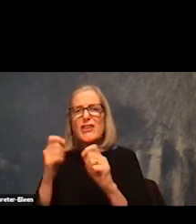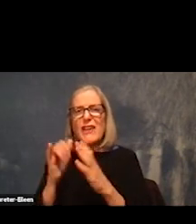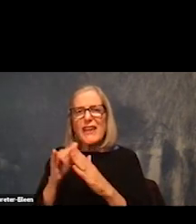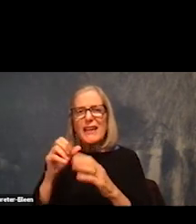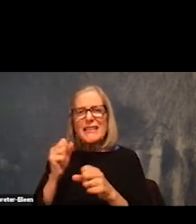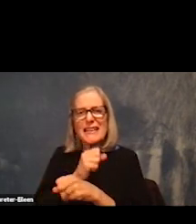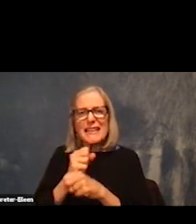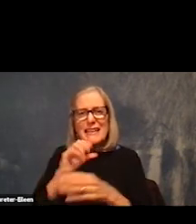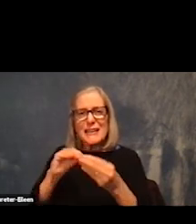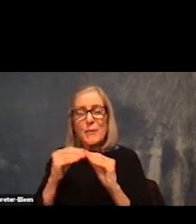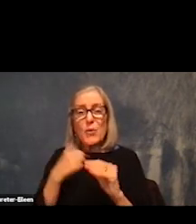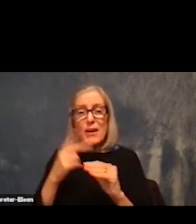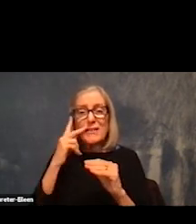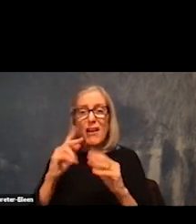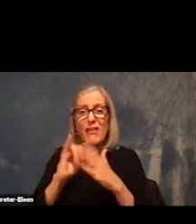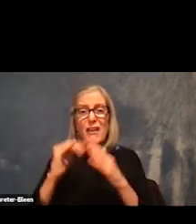Okay.